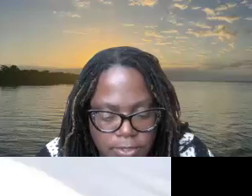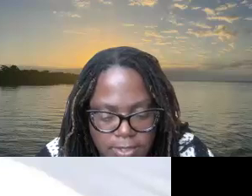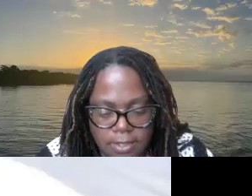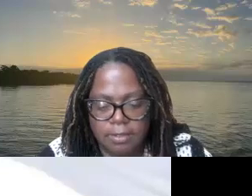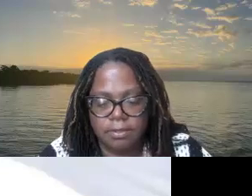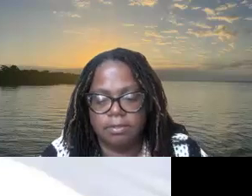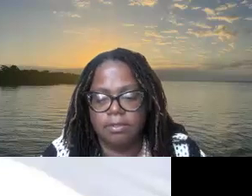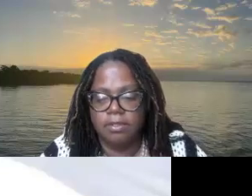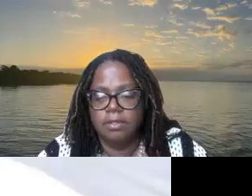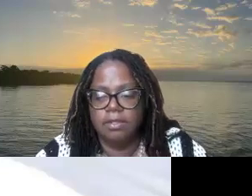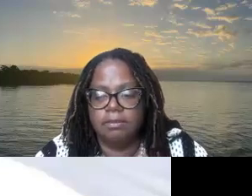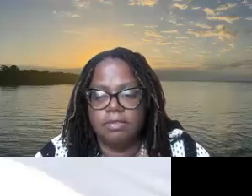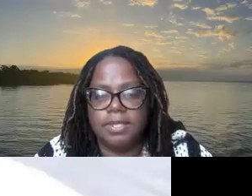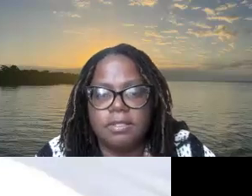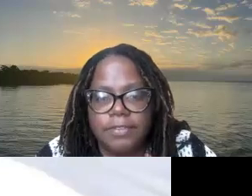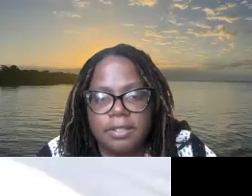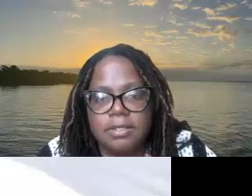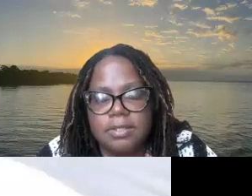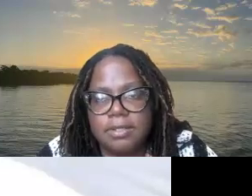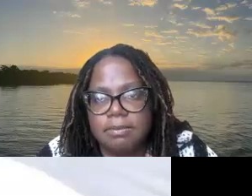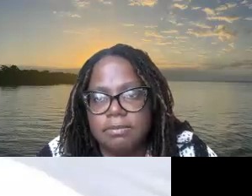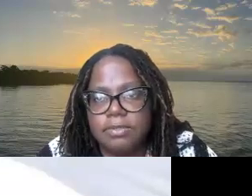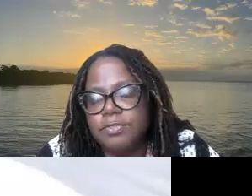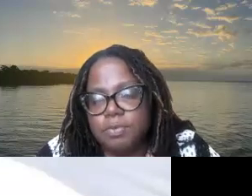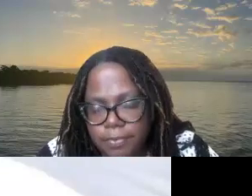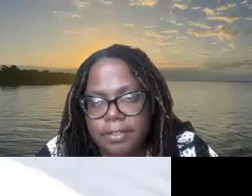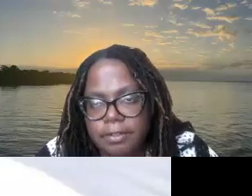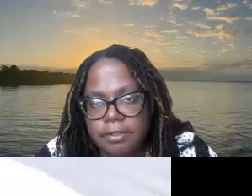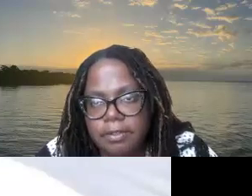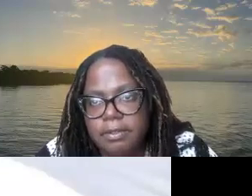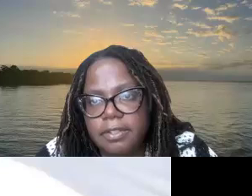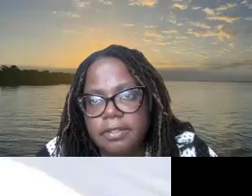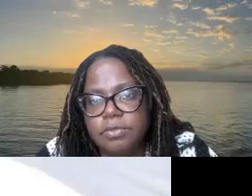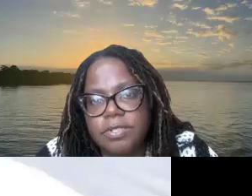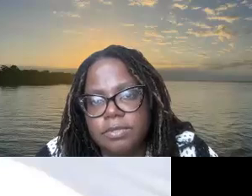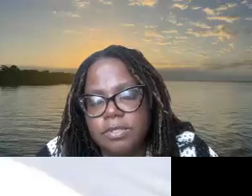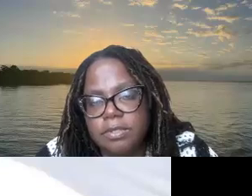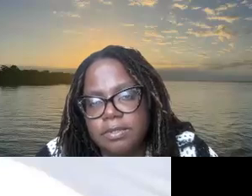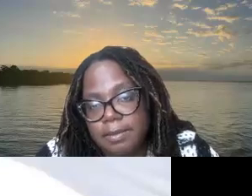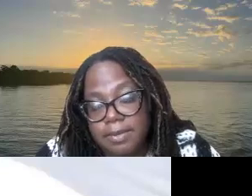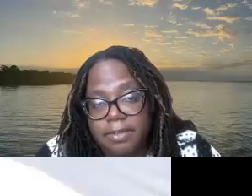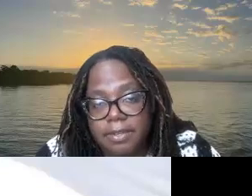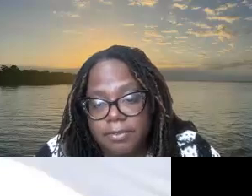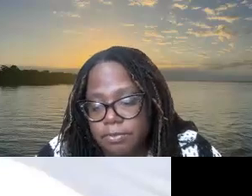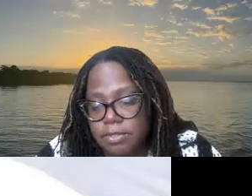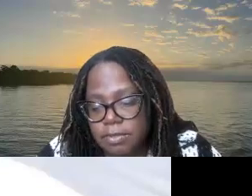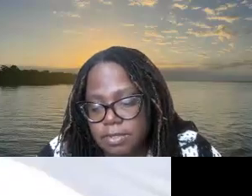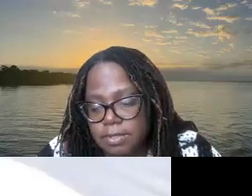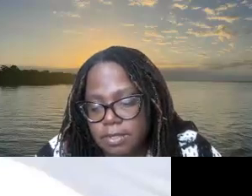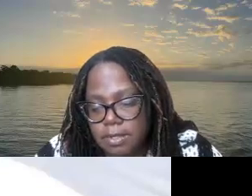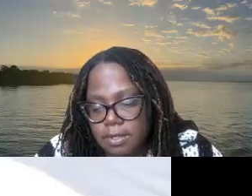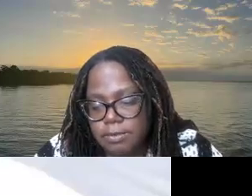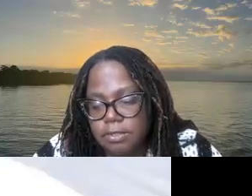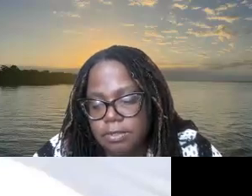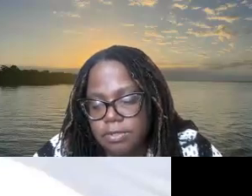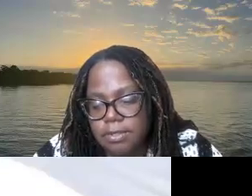are treated just like any other domestic violence service provider. And those resources I would advocate for their